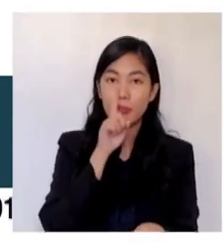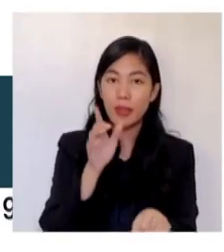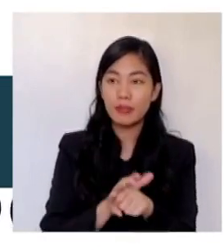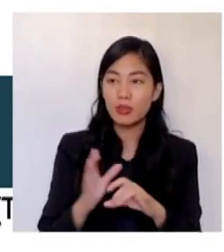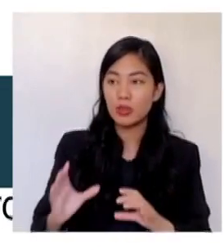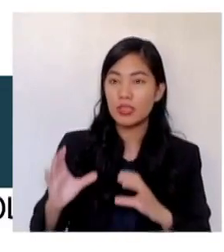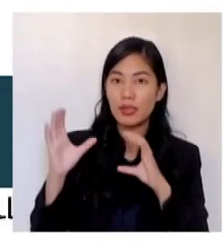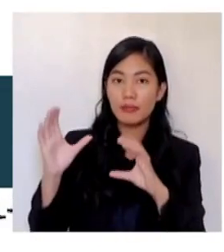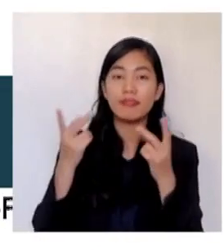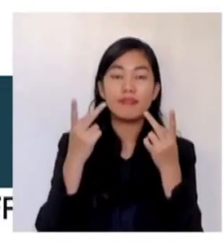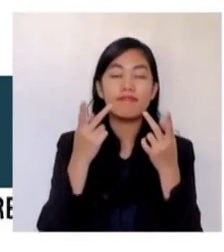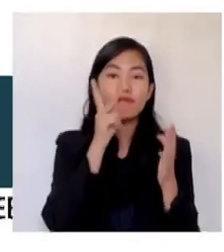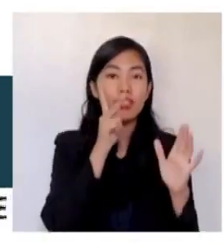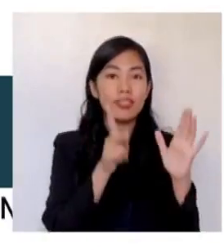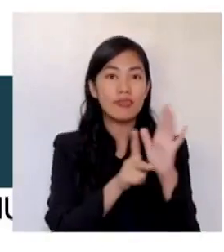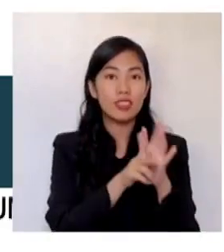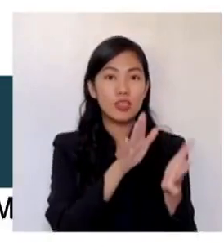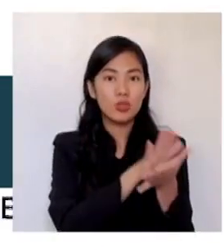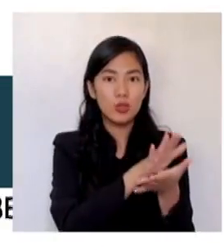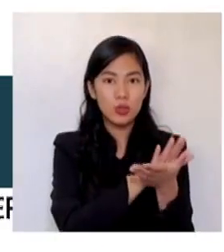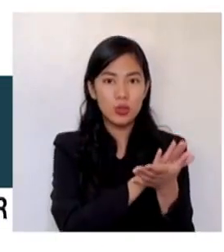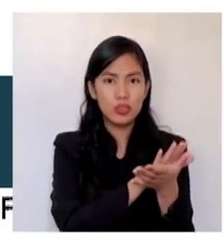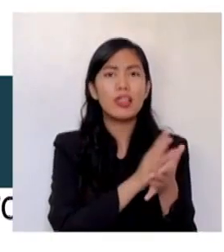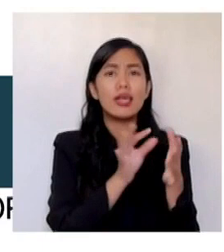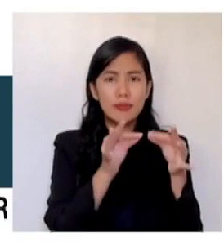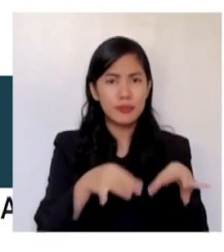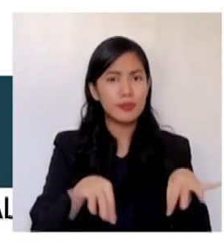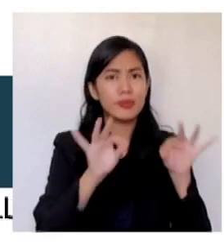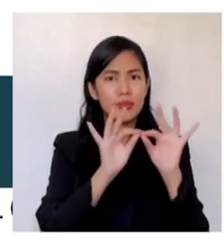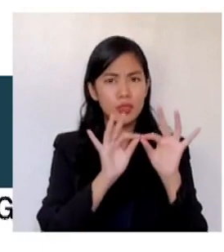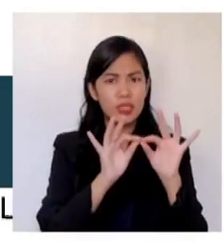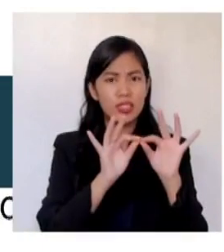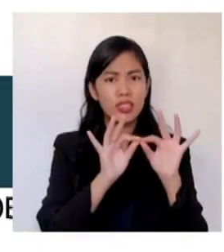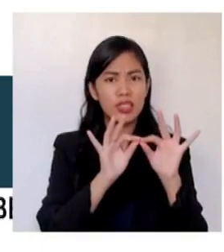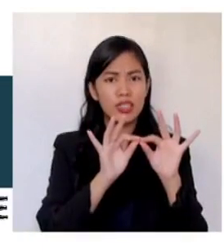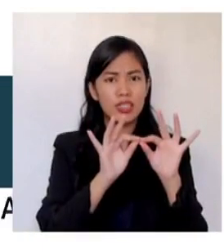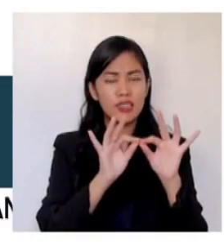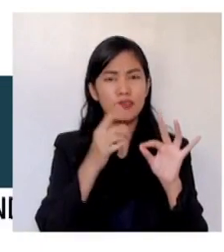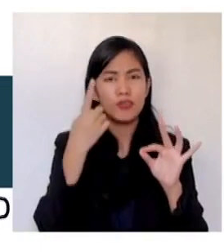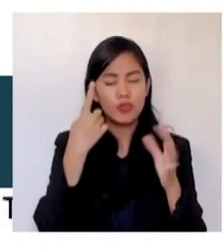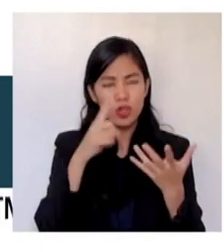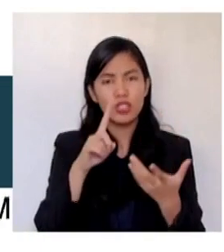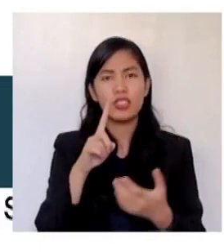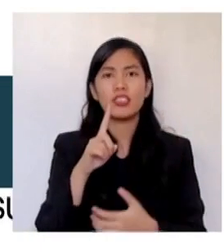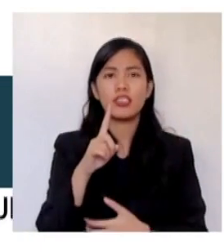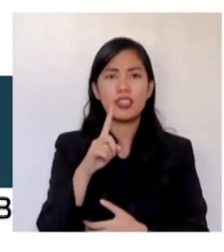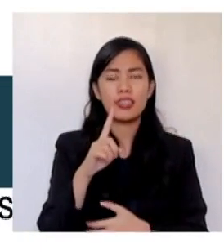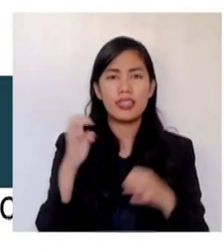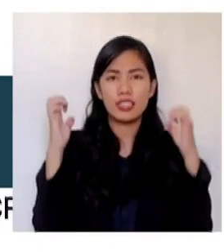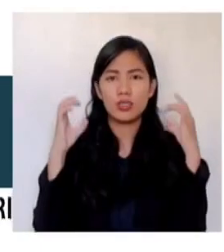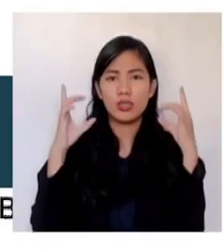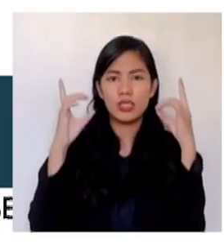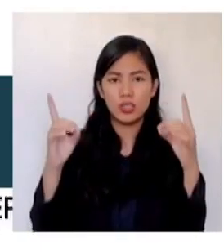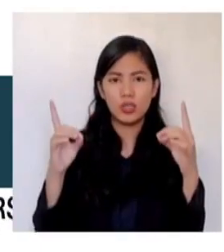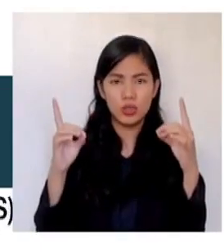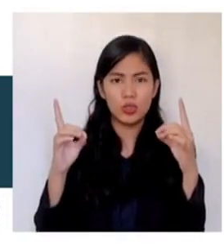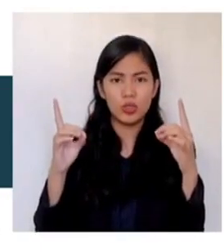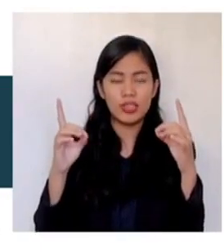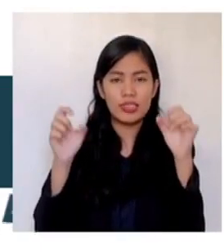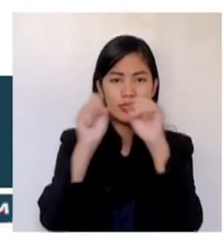private schools, because private schools are very important in the mix here for the educational system.